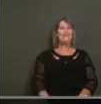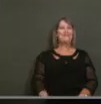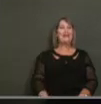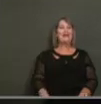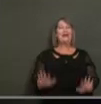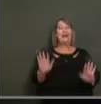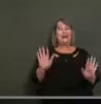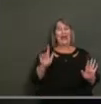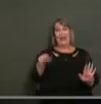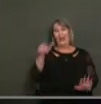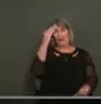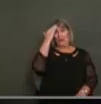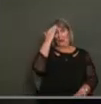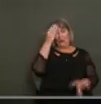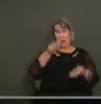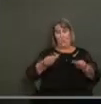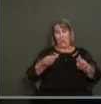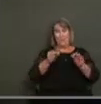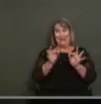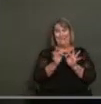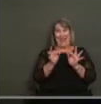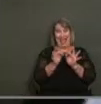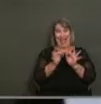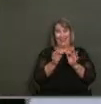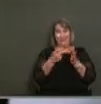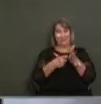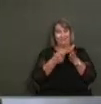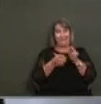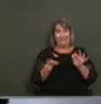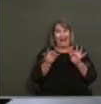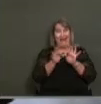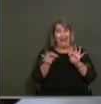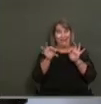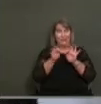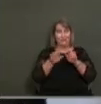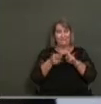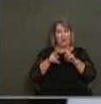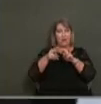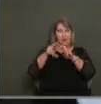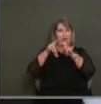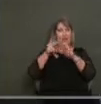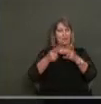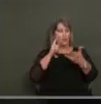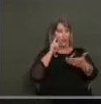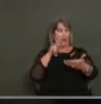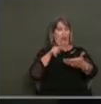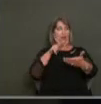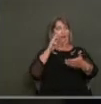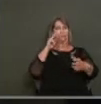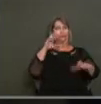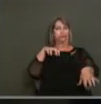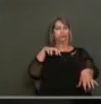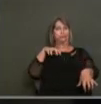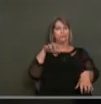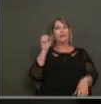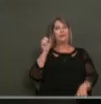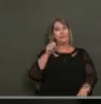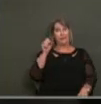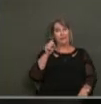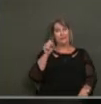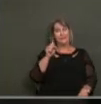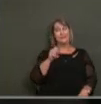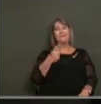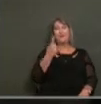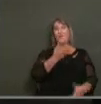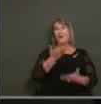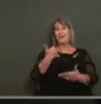Now, as you know, property values have increased quite a bit, and when you receive your notices, you're probably shell-shocked by the notices. One of the things that